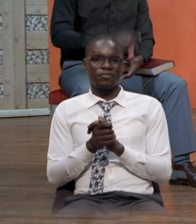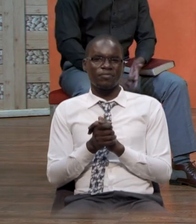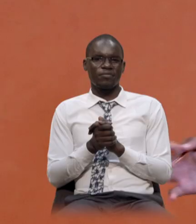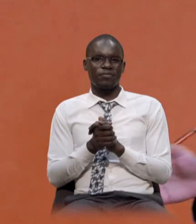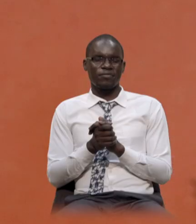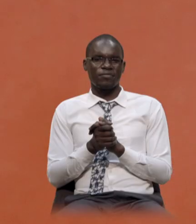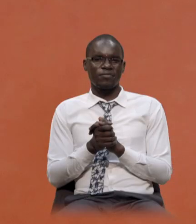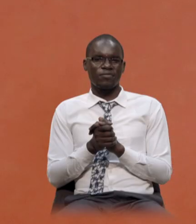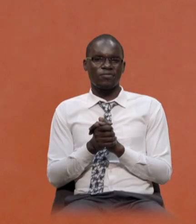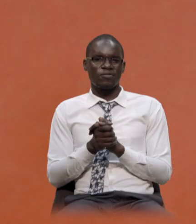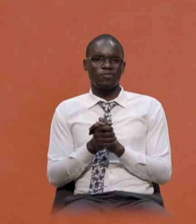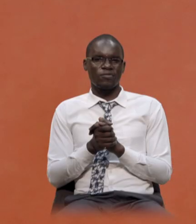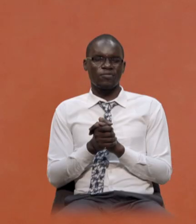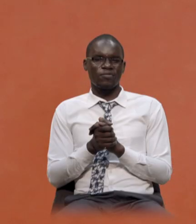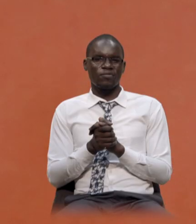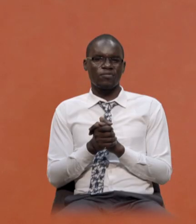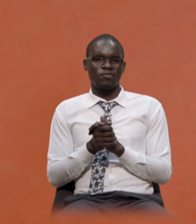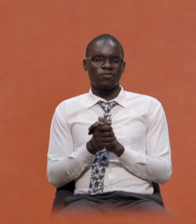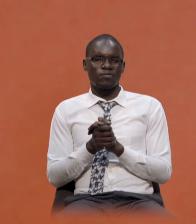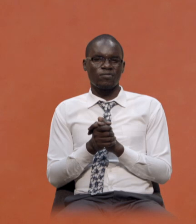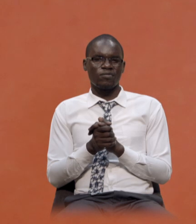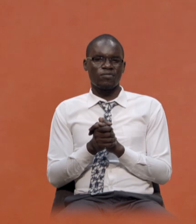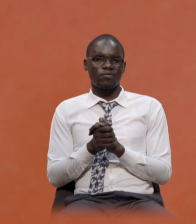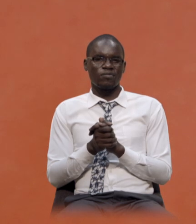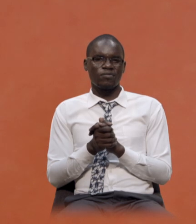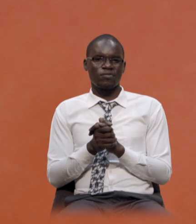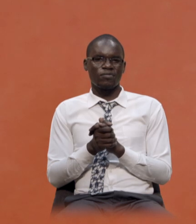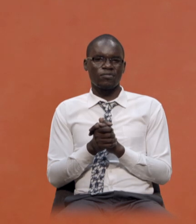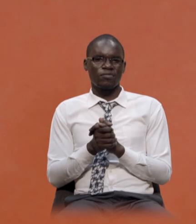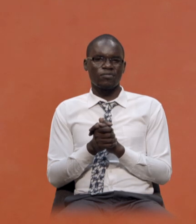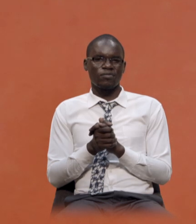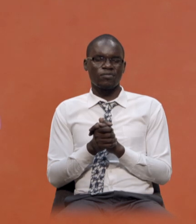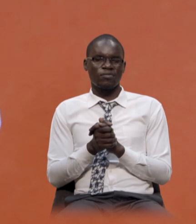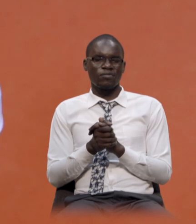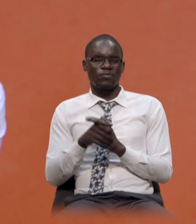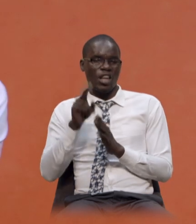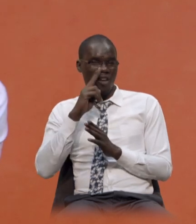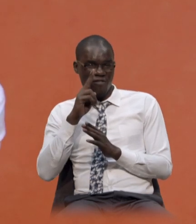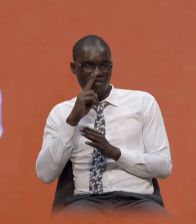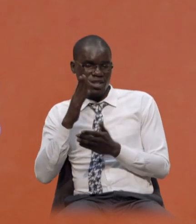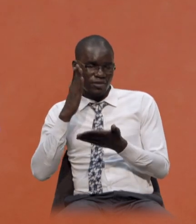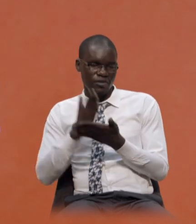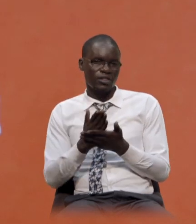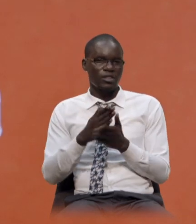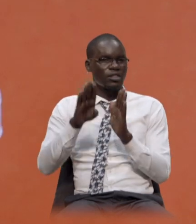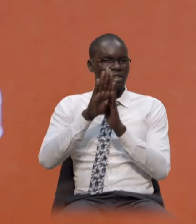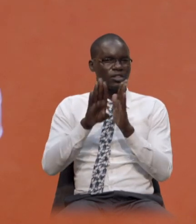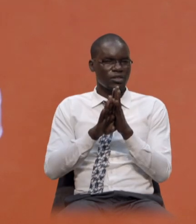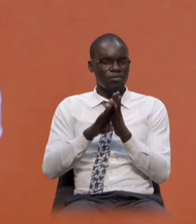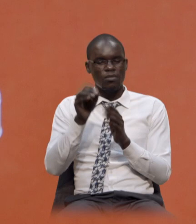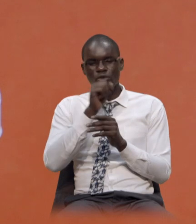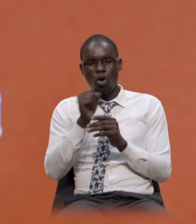It shows that you kind of know your Bible. Mm? Okay. Here is a fun fact. Mm-hmm. The Bible in the